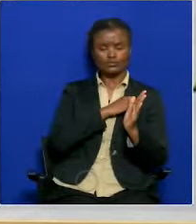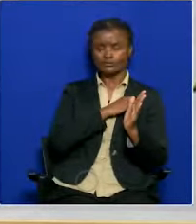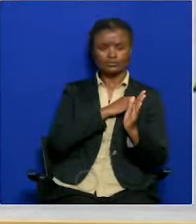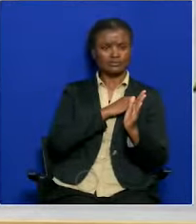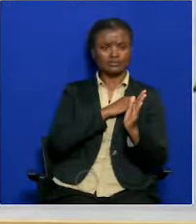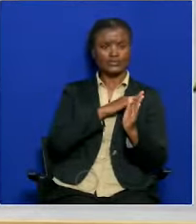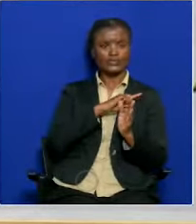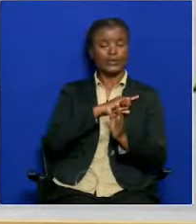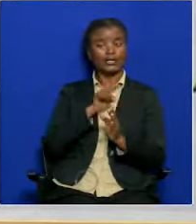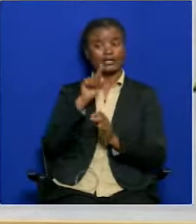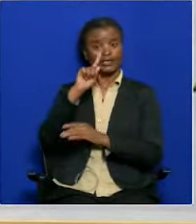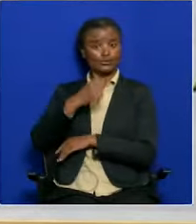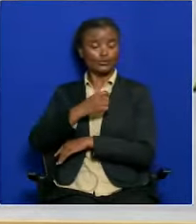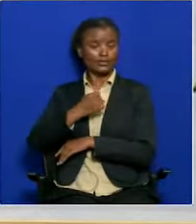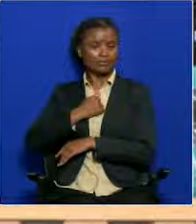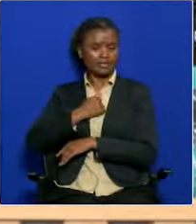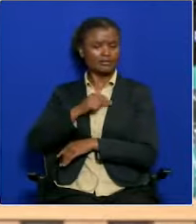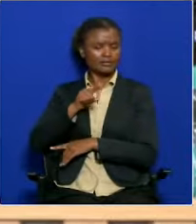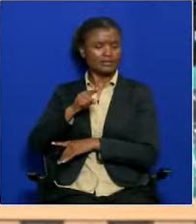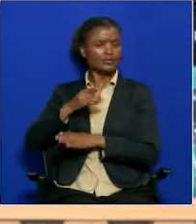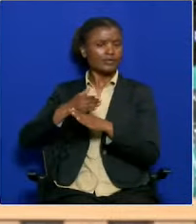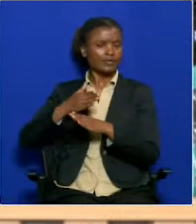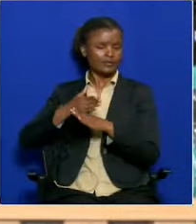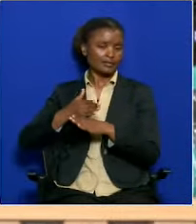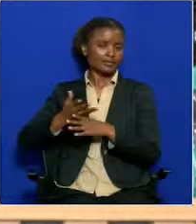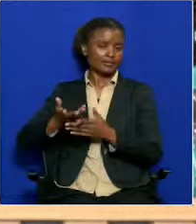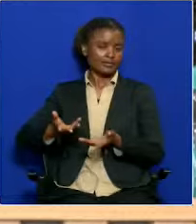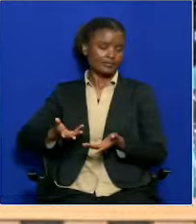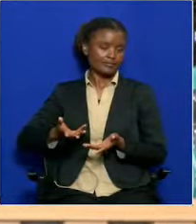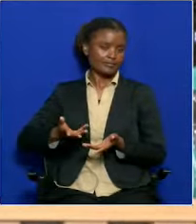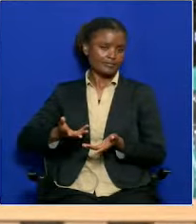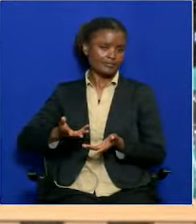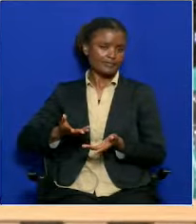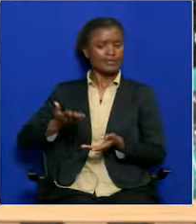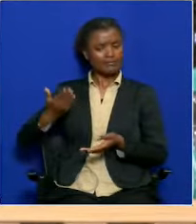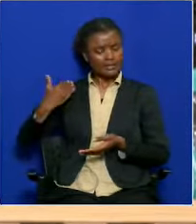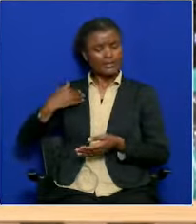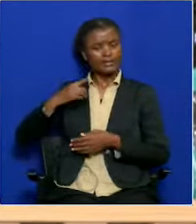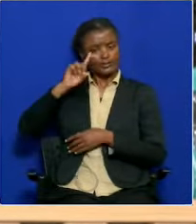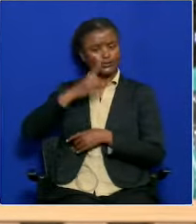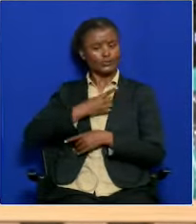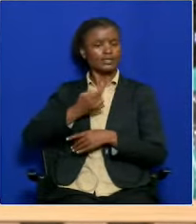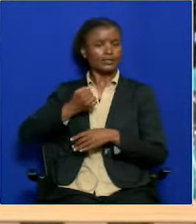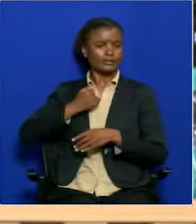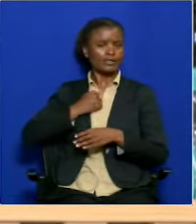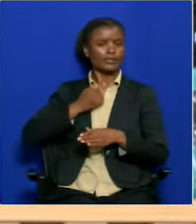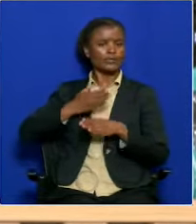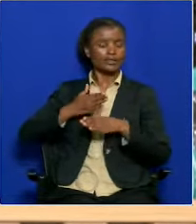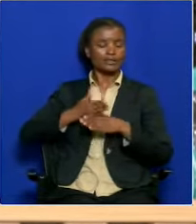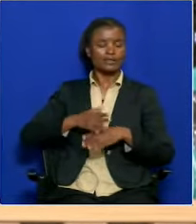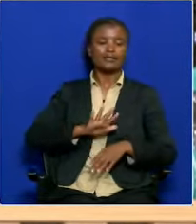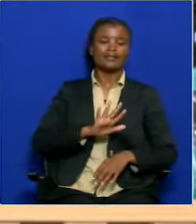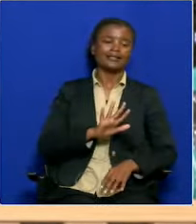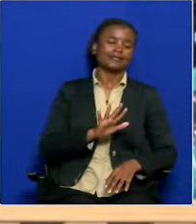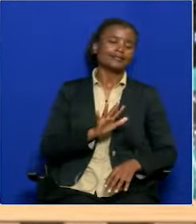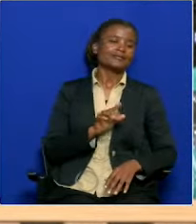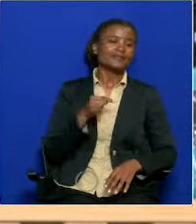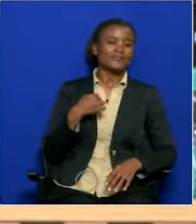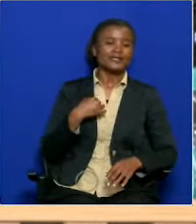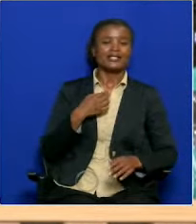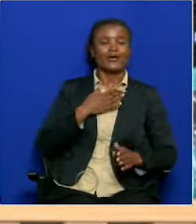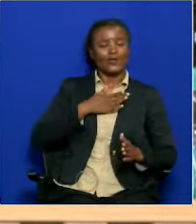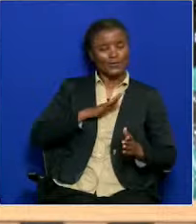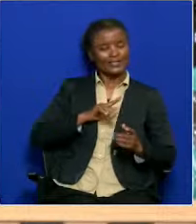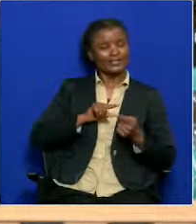was working even that time. General, do you want to deal with it? I merely wanted to point to the nature of